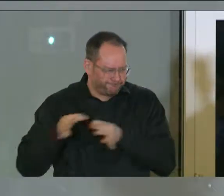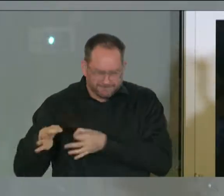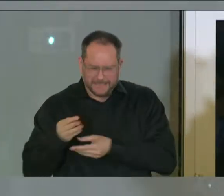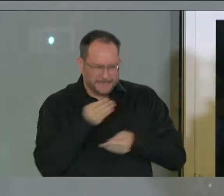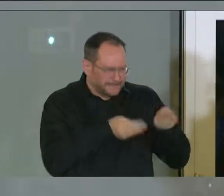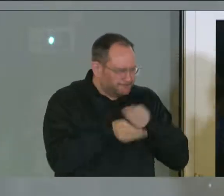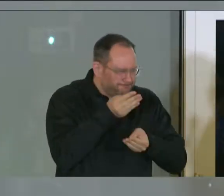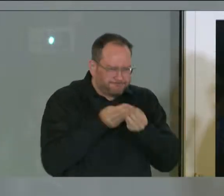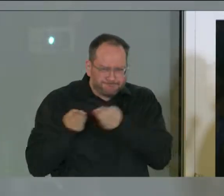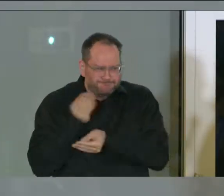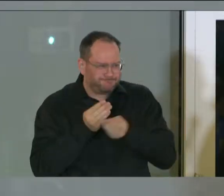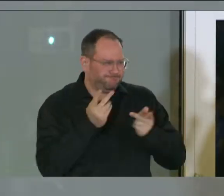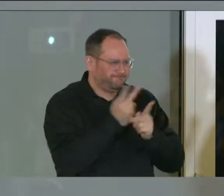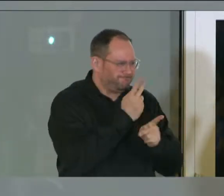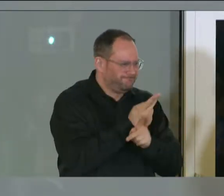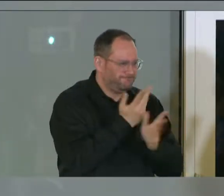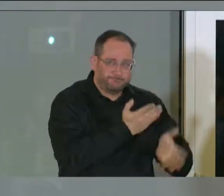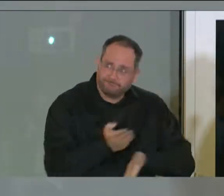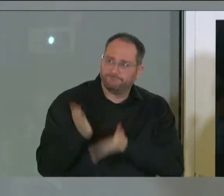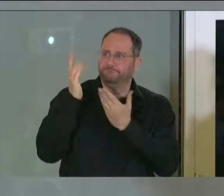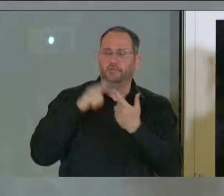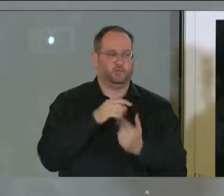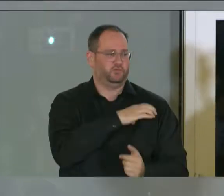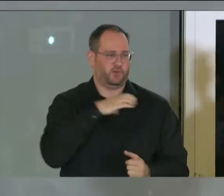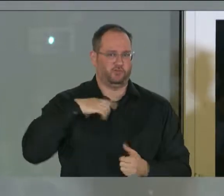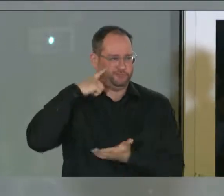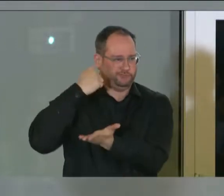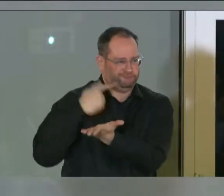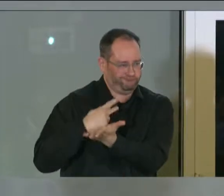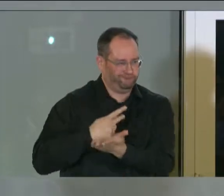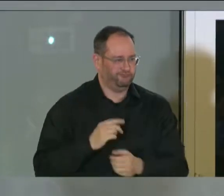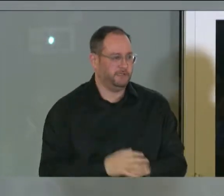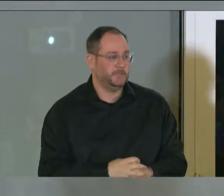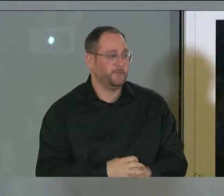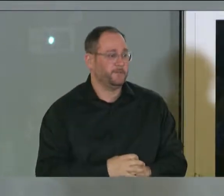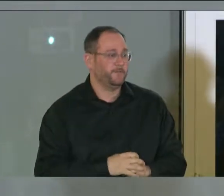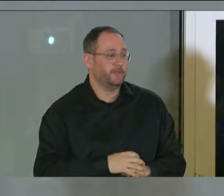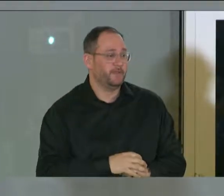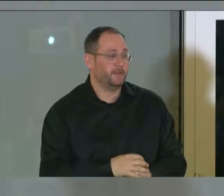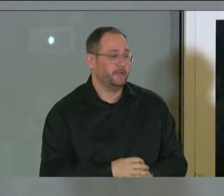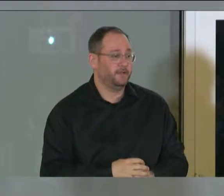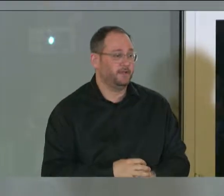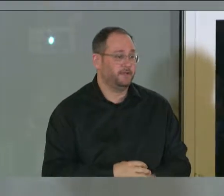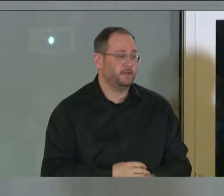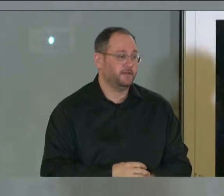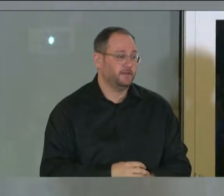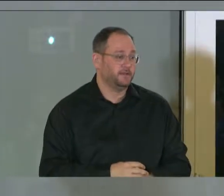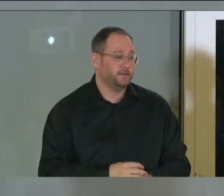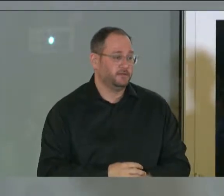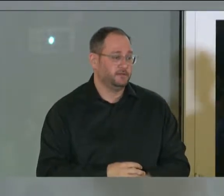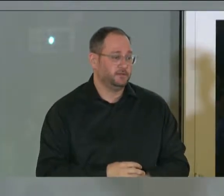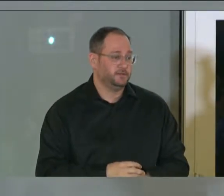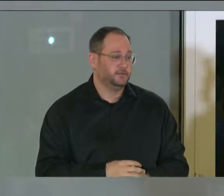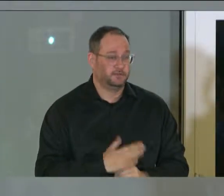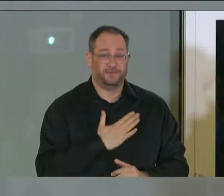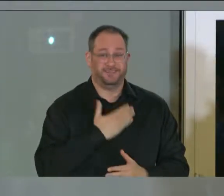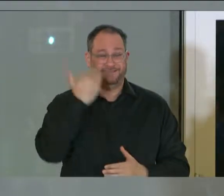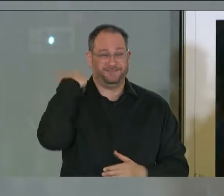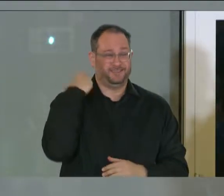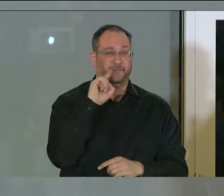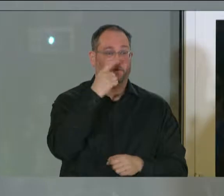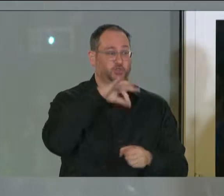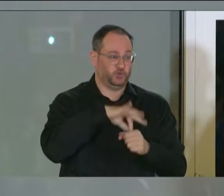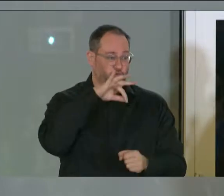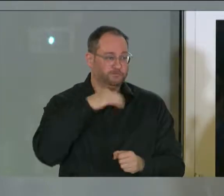in every one of my budgets in my first term, we had a series of forums like this. And we are very